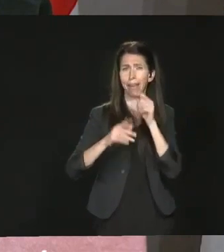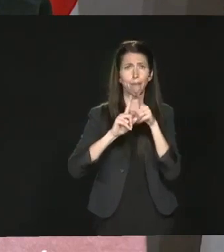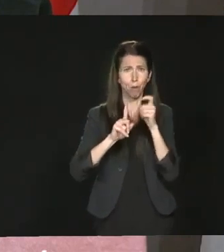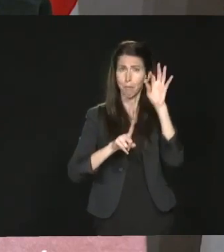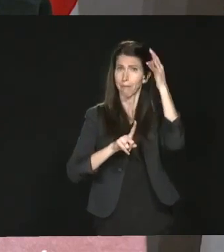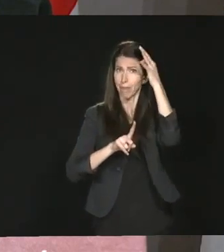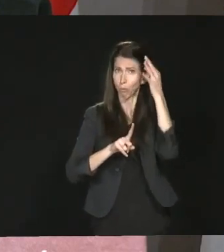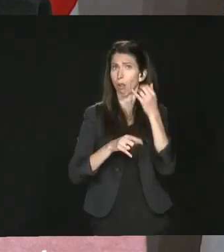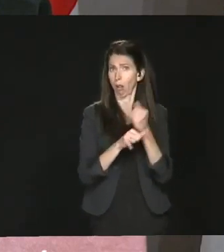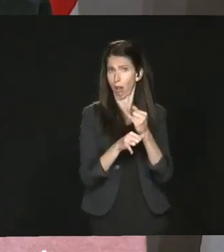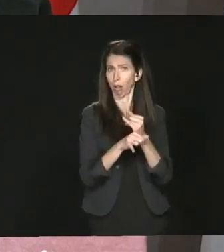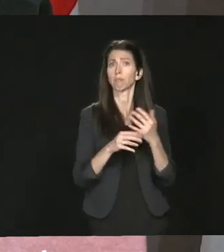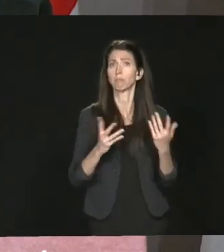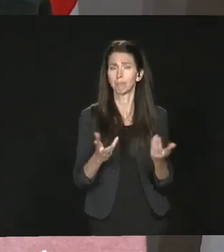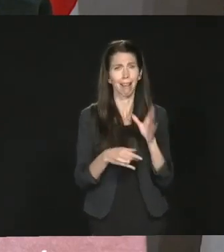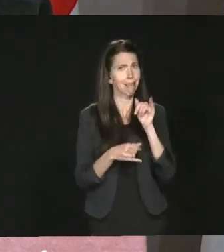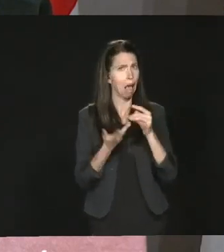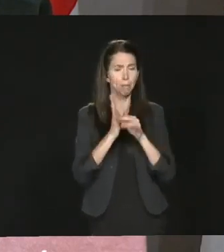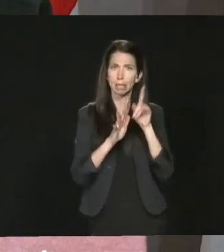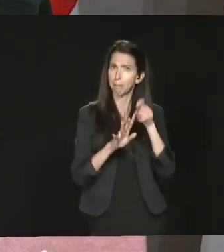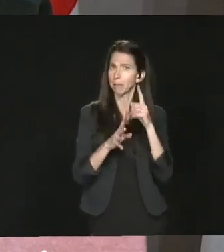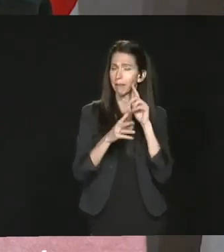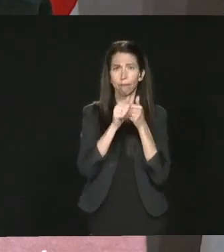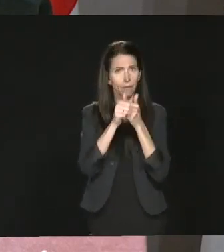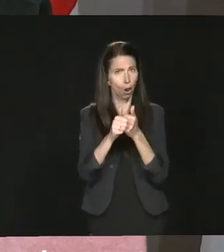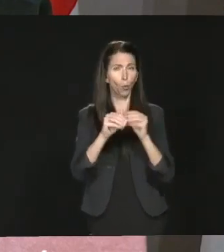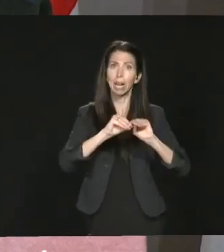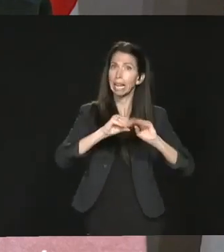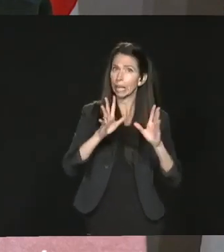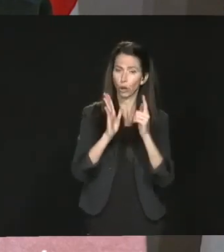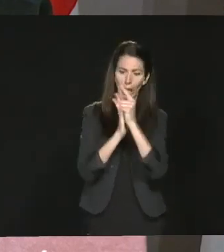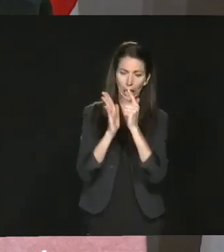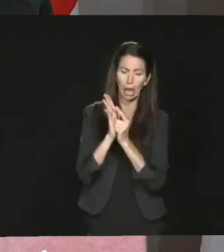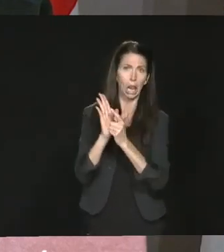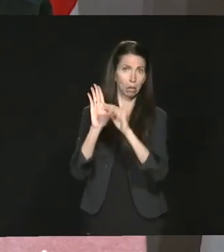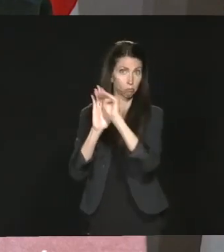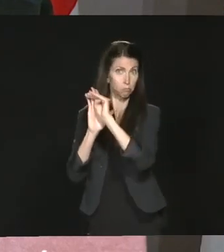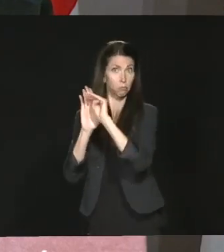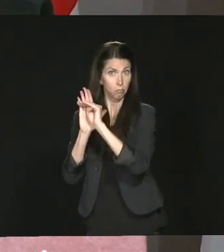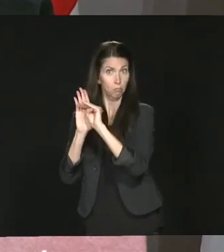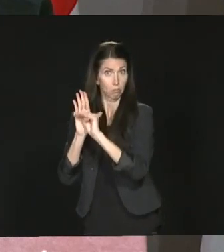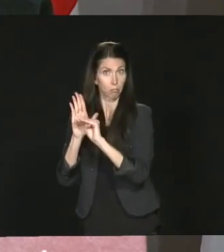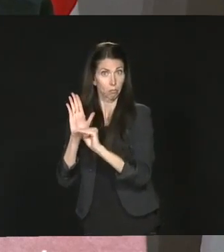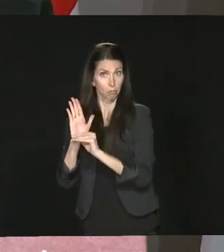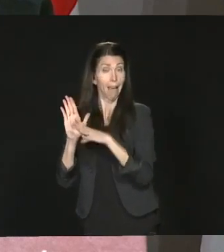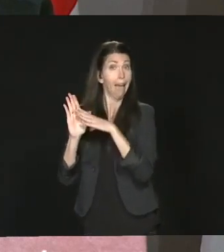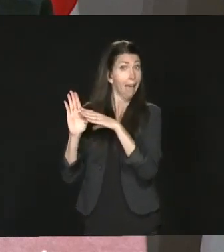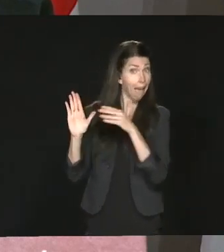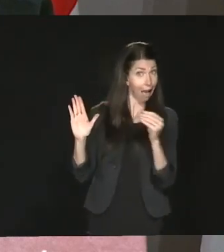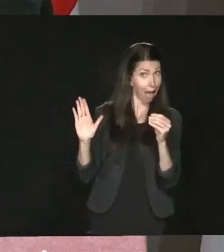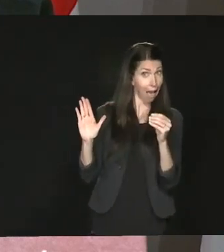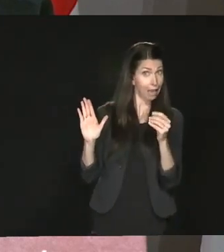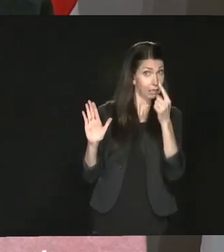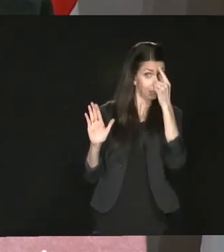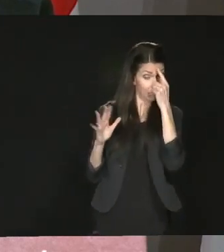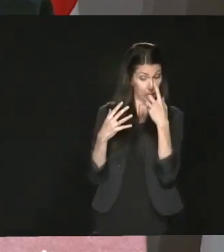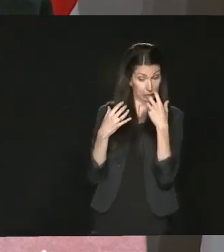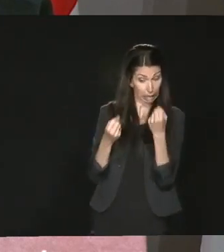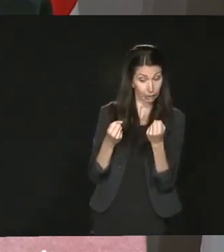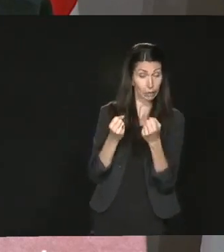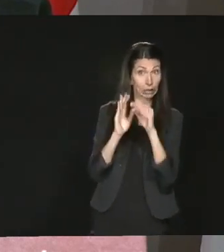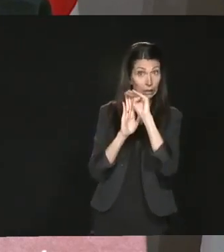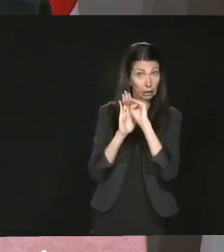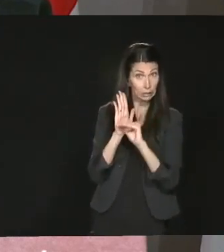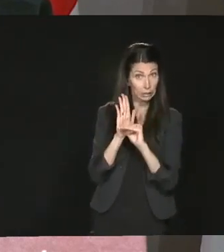legal criteria and a determination of the health concerns or safety concerns of the communities in which the people were